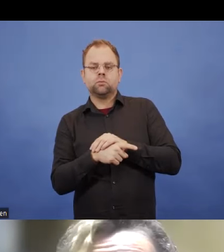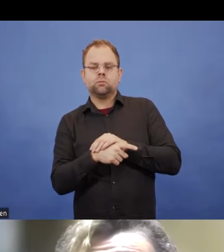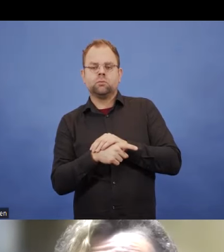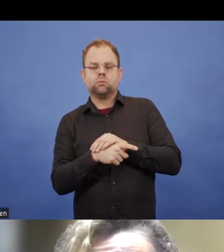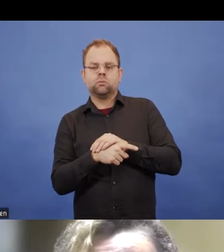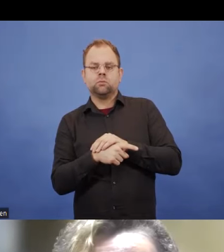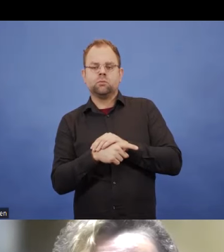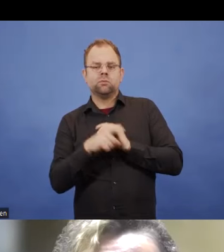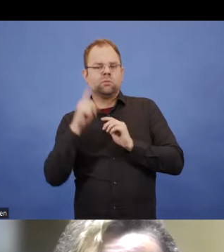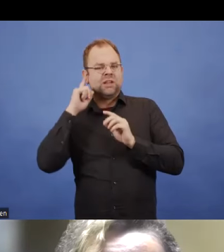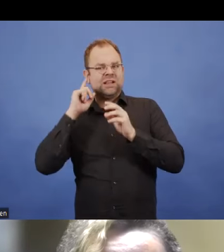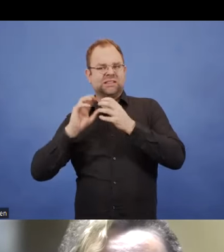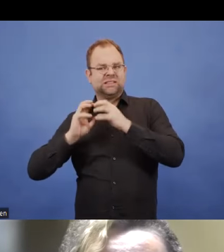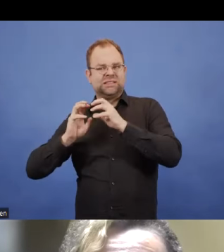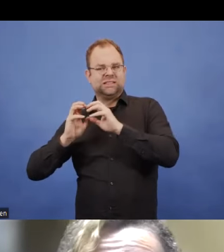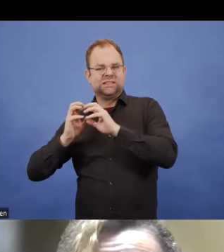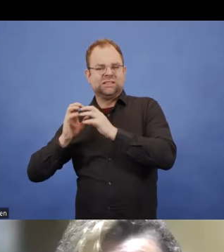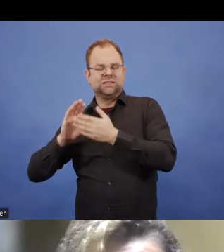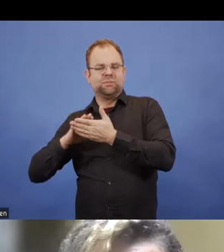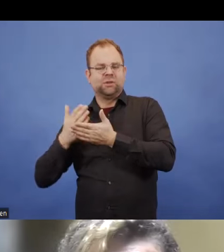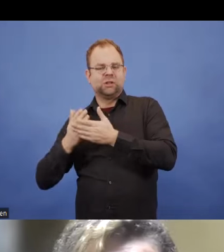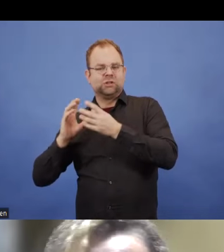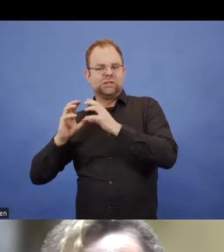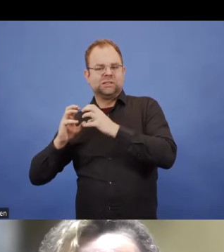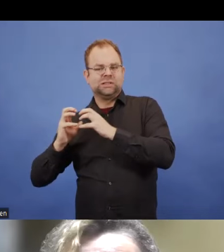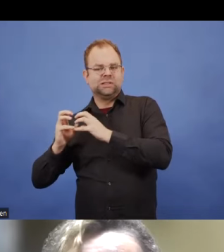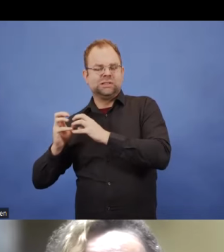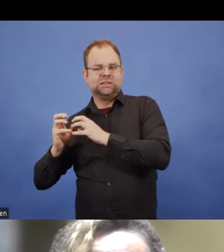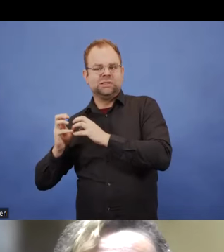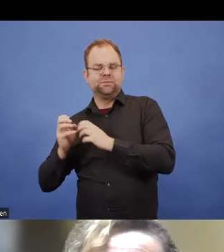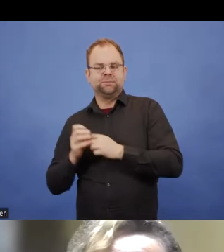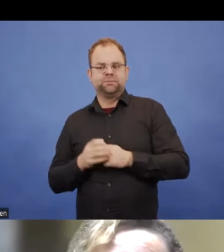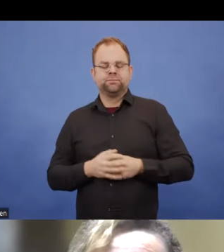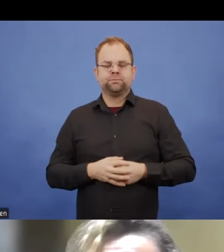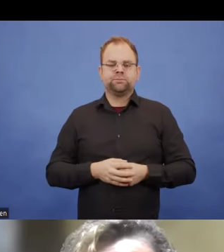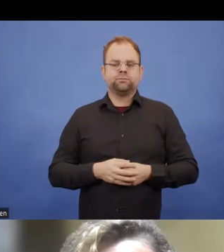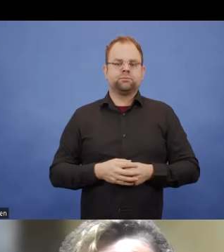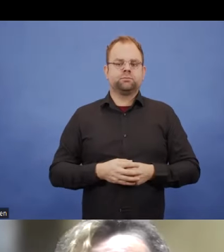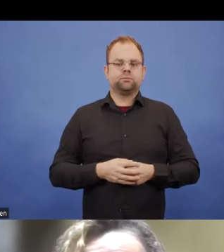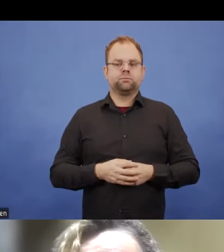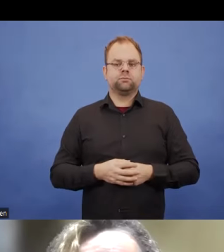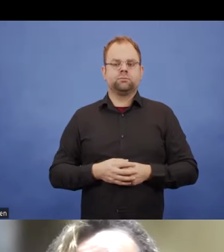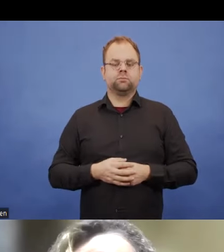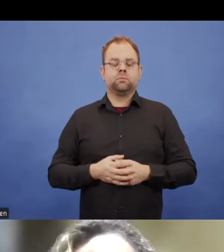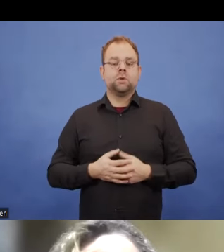Some countries En algunos have países signed the 1951 convention and some tienen